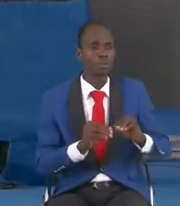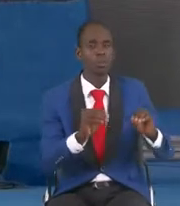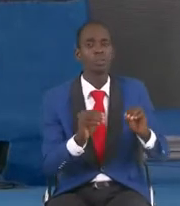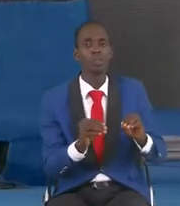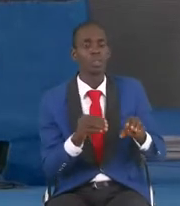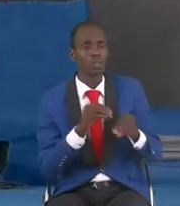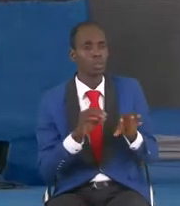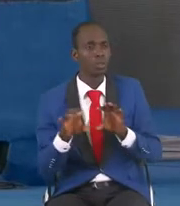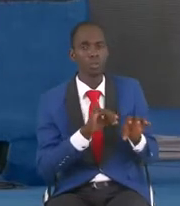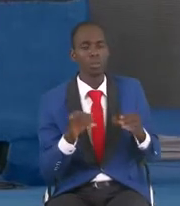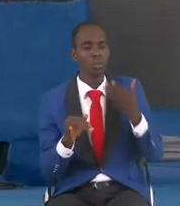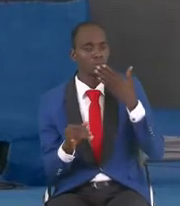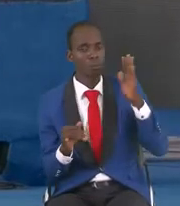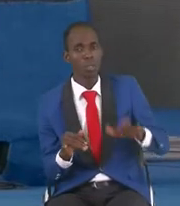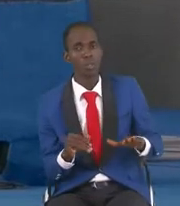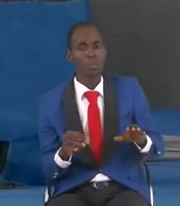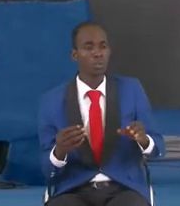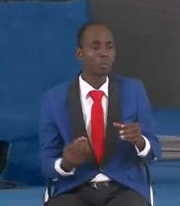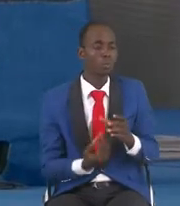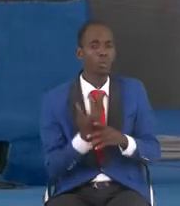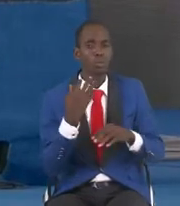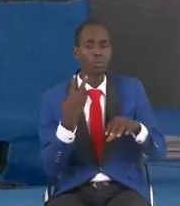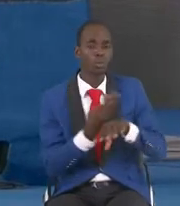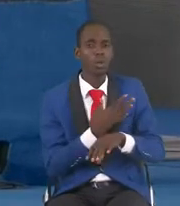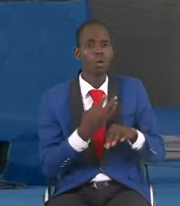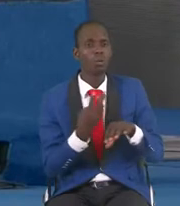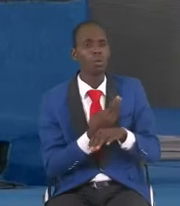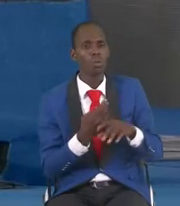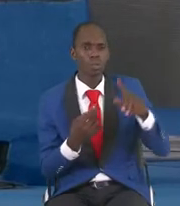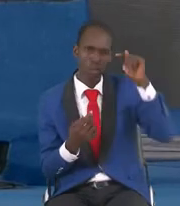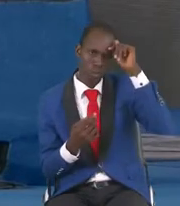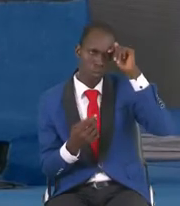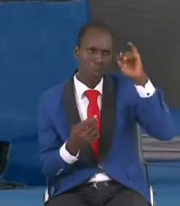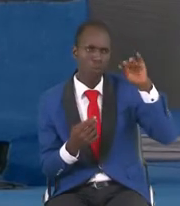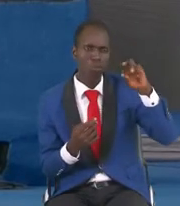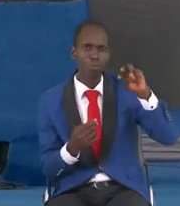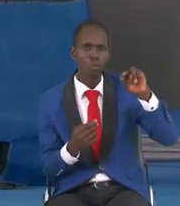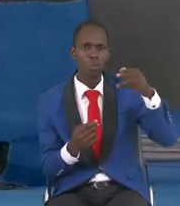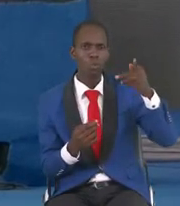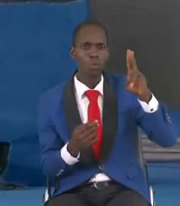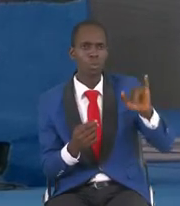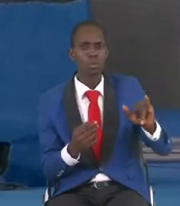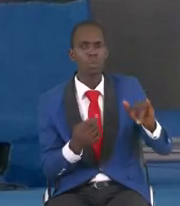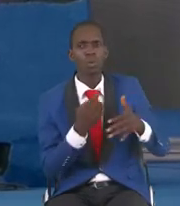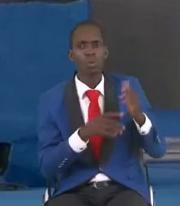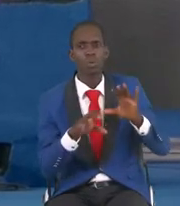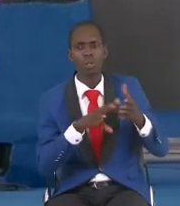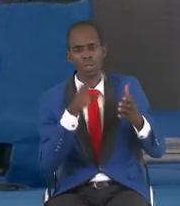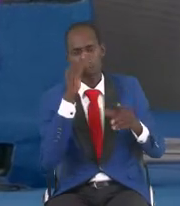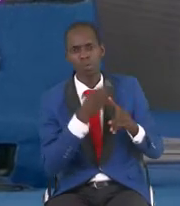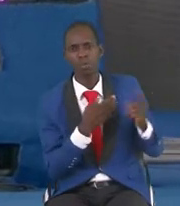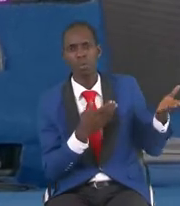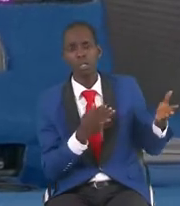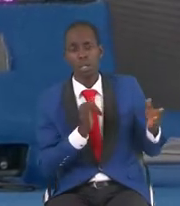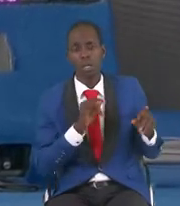evil, going worse and worse, Timothy, what do you learn? I learn that myself, as a servant